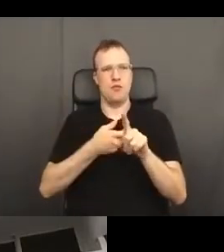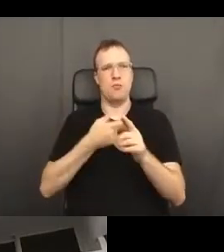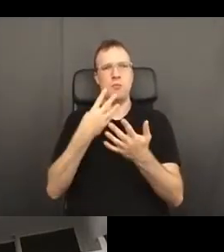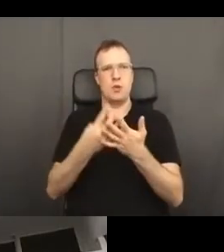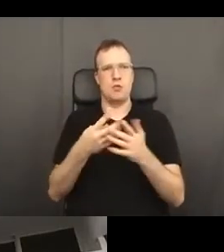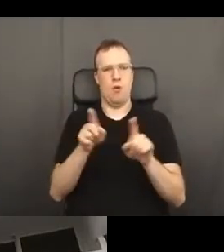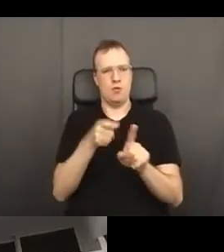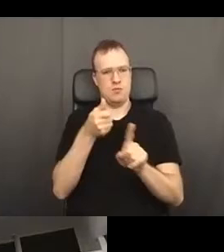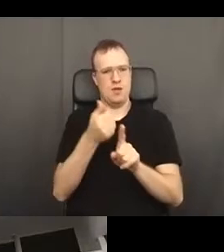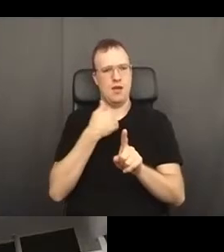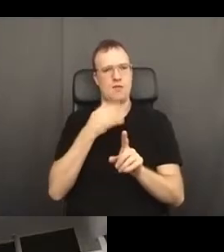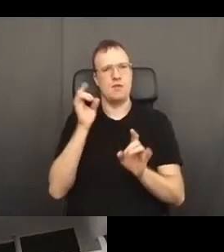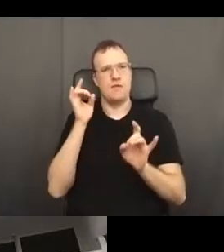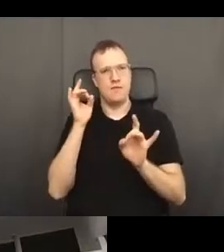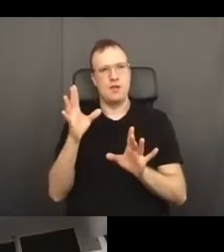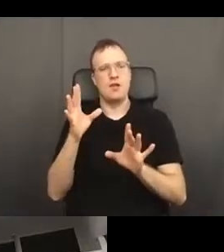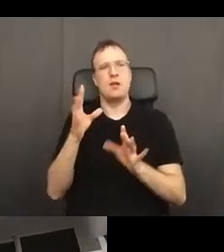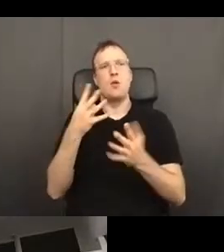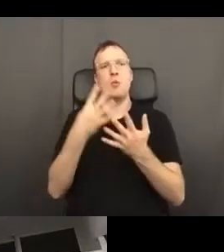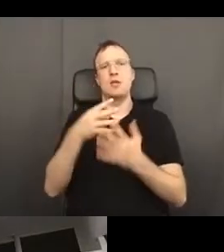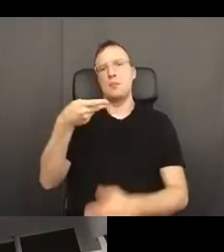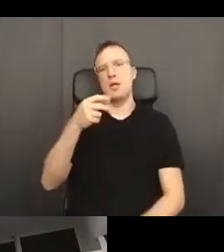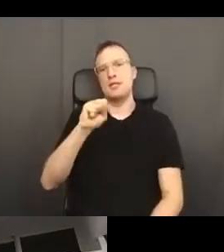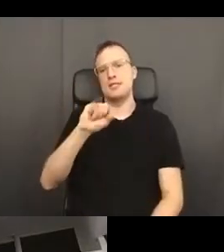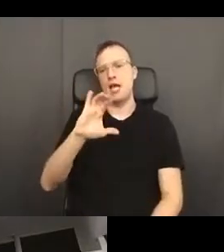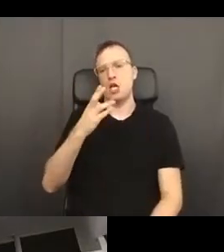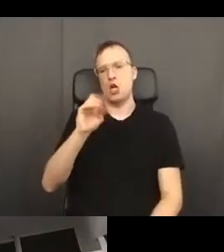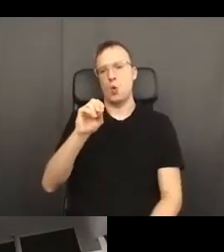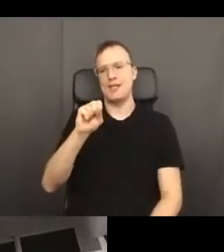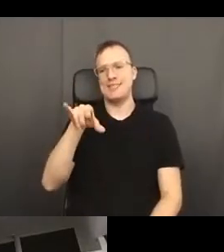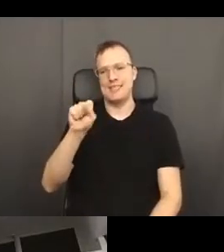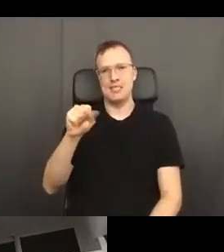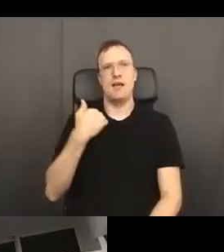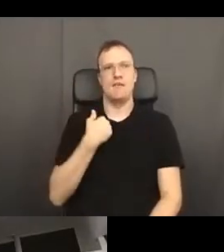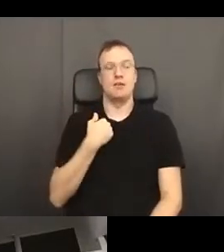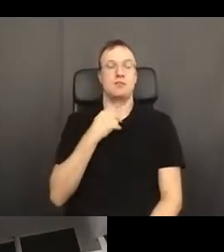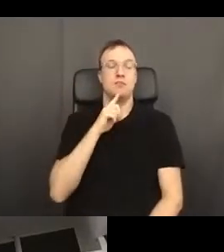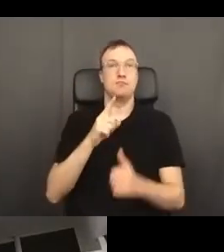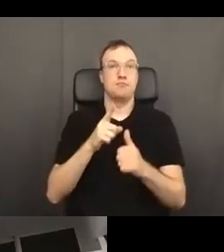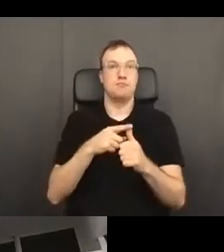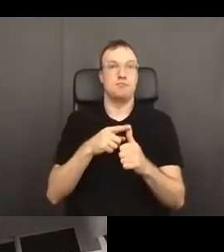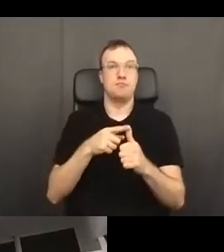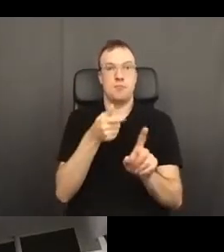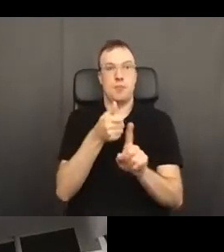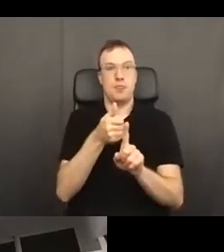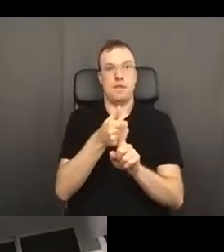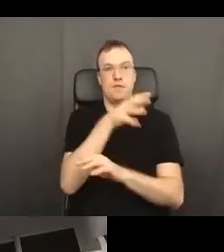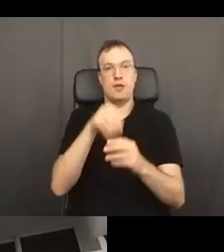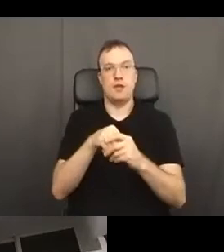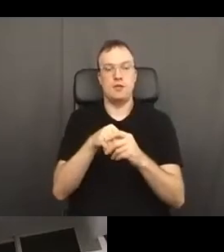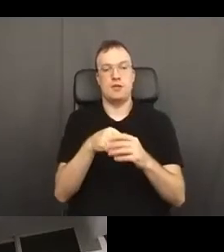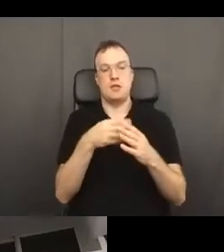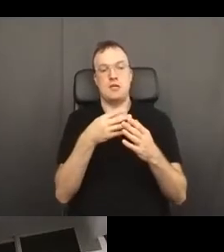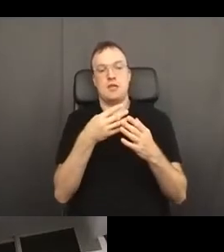a severe prison psychosis. So this, first of all, he was in solitary for